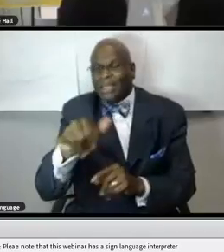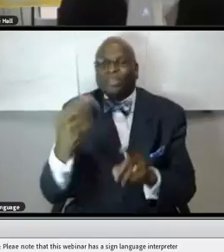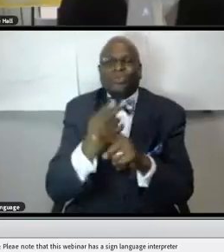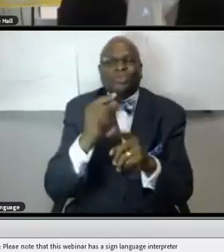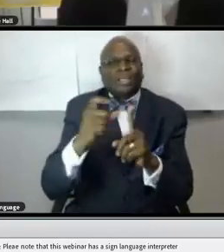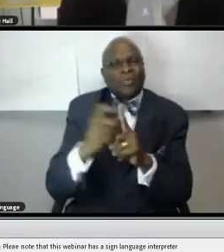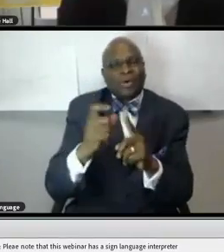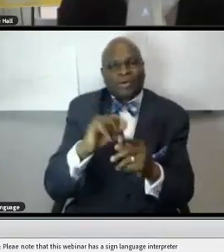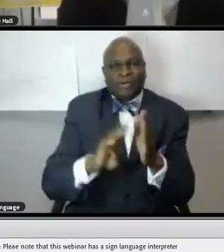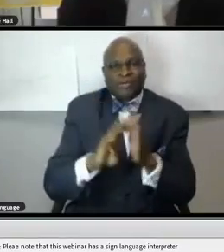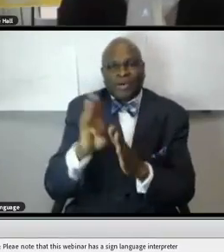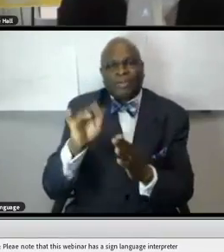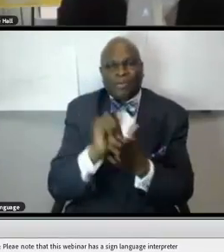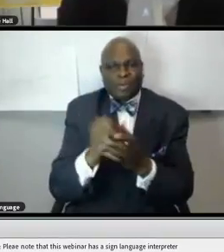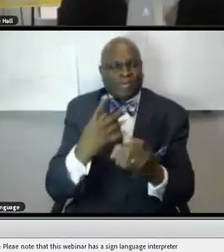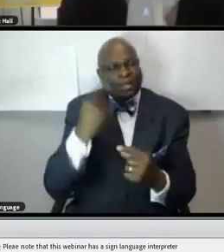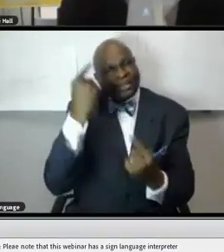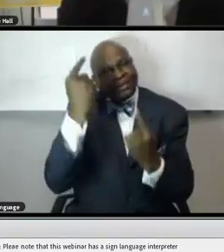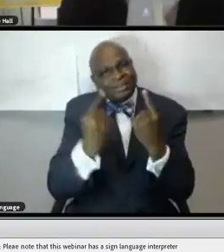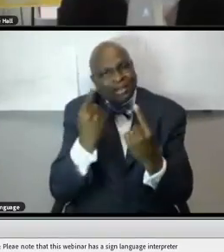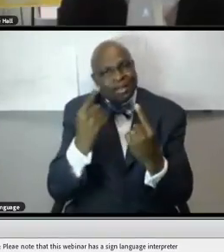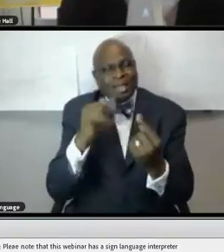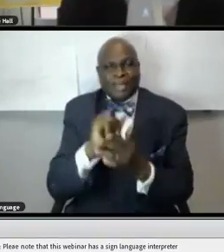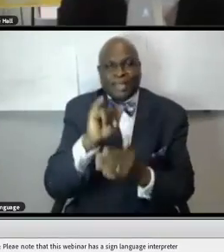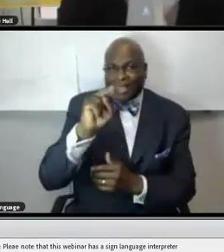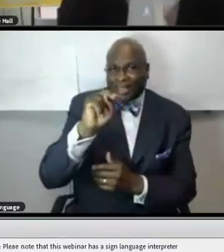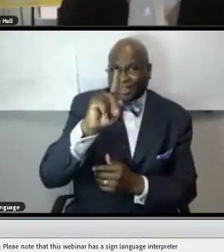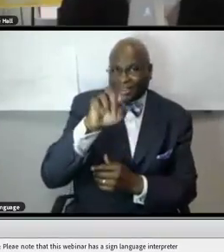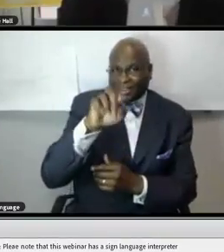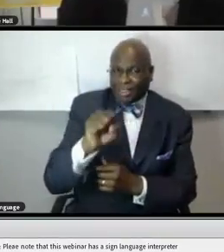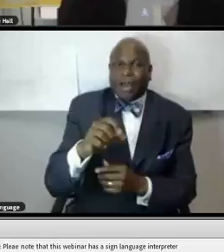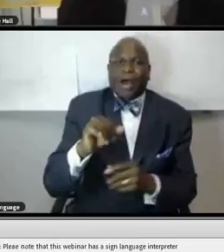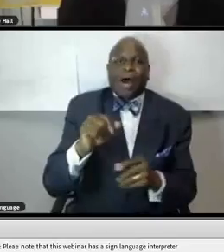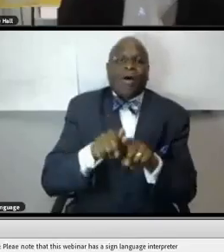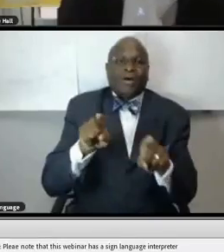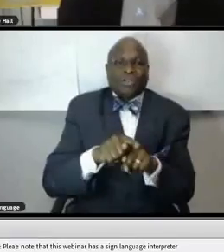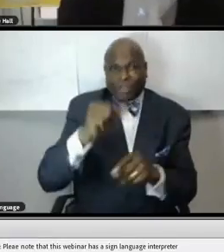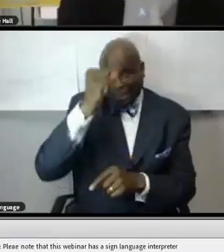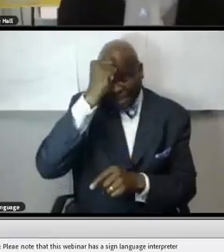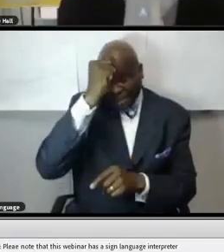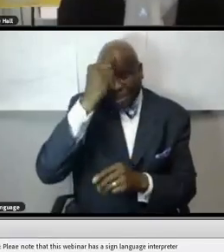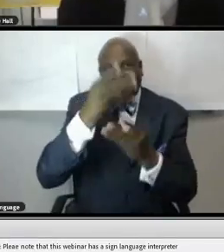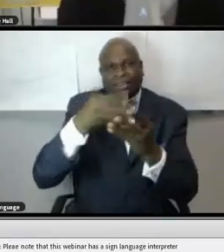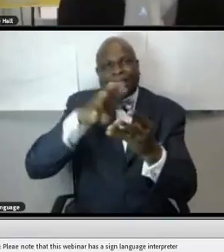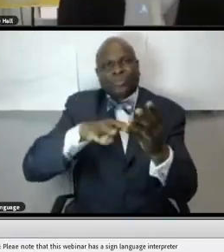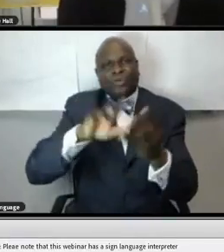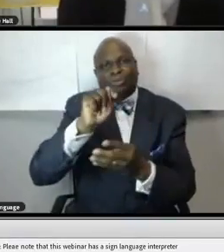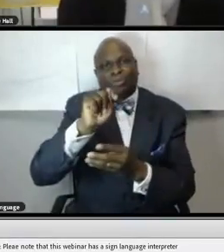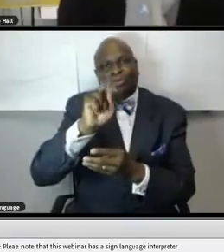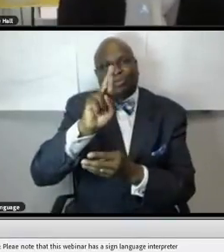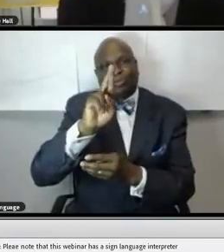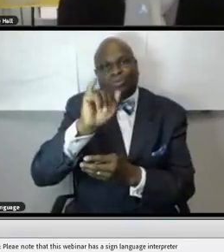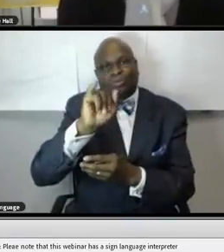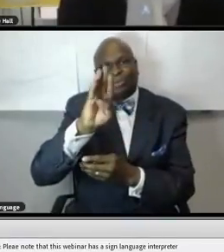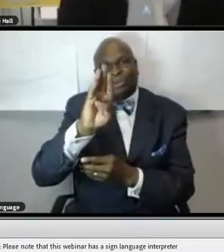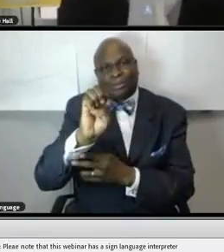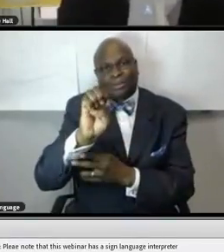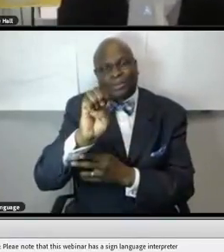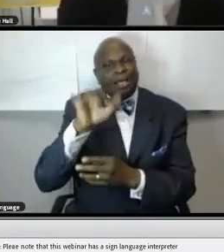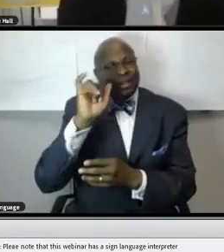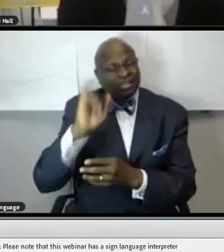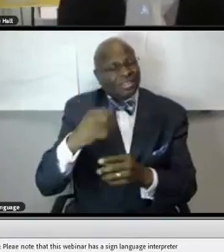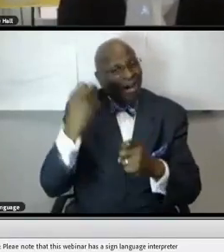what many people consider to be Indigenous, and in India, scheduled tribe. So, tough to pin